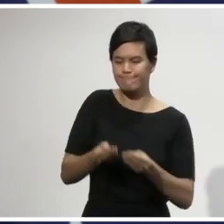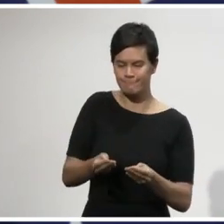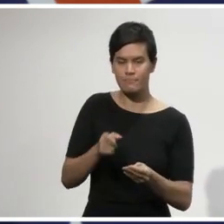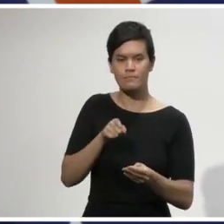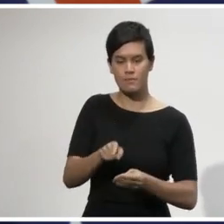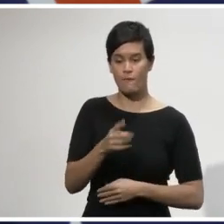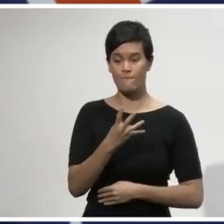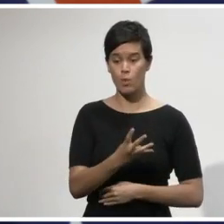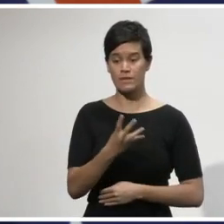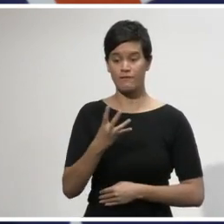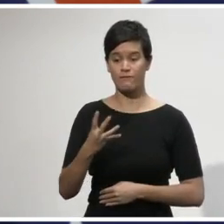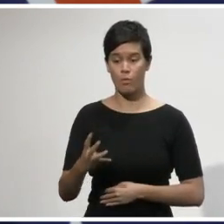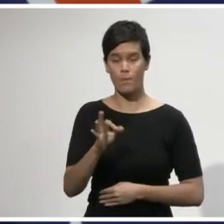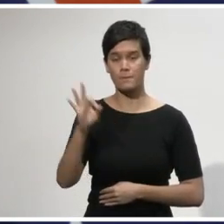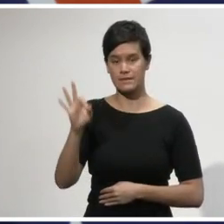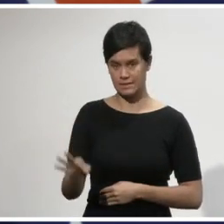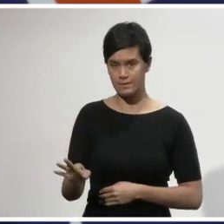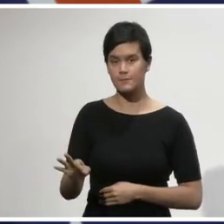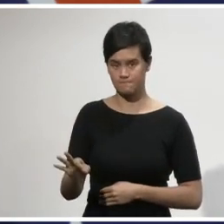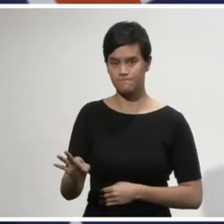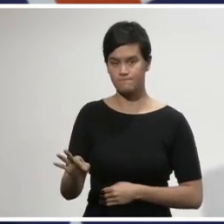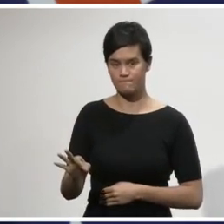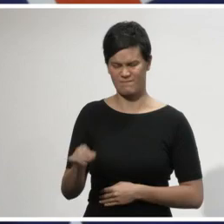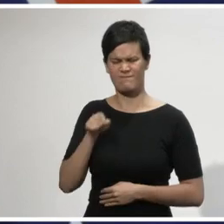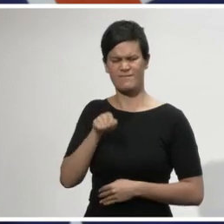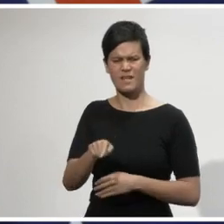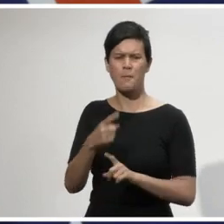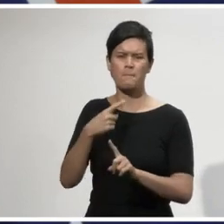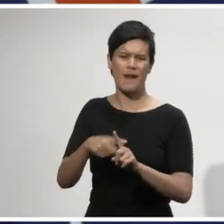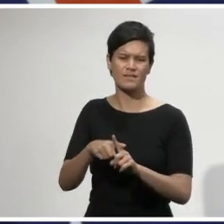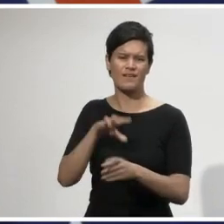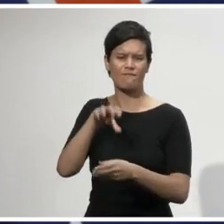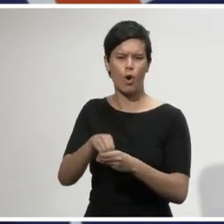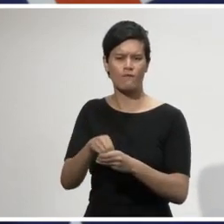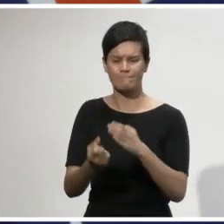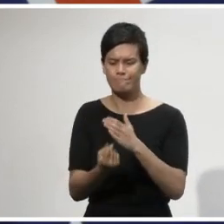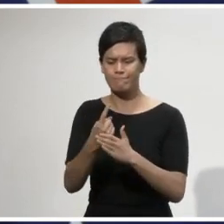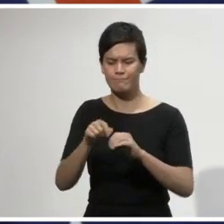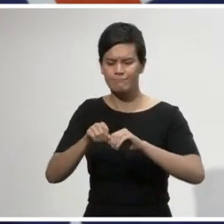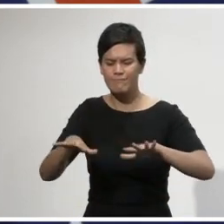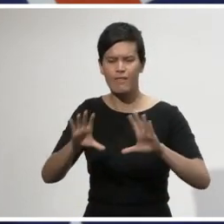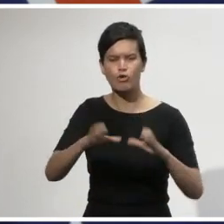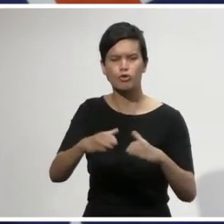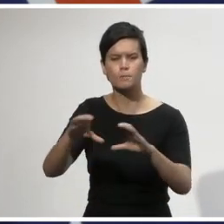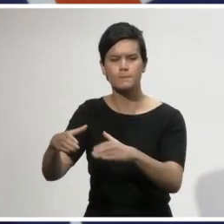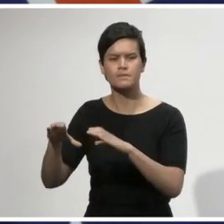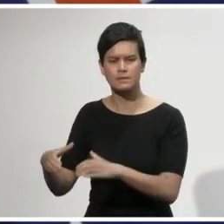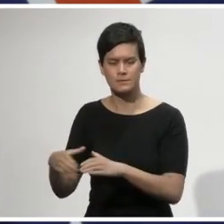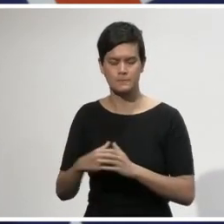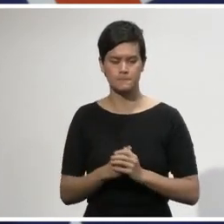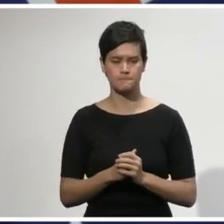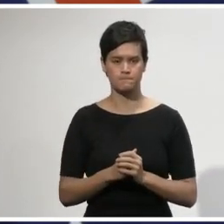44%. That includes those in clusters that we already know about, with community transmission at about